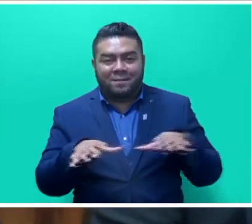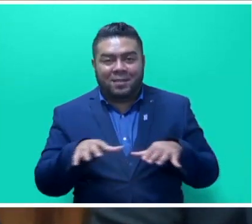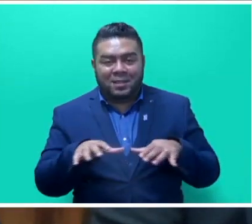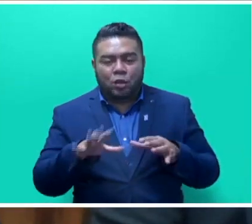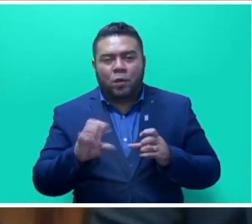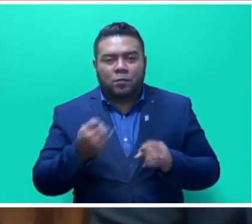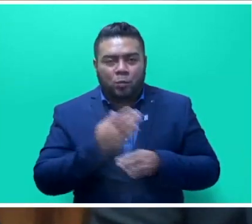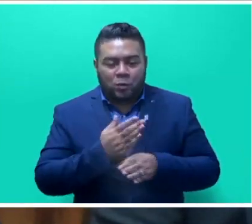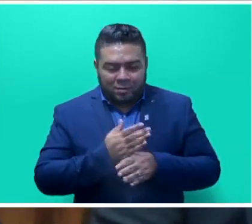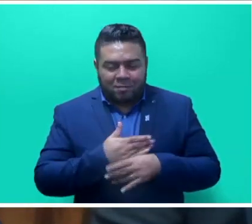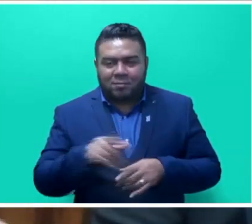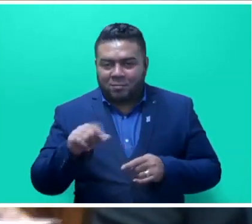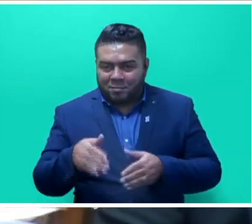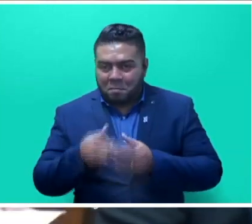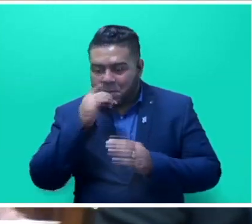settlers.